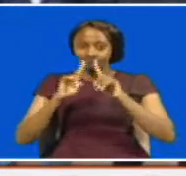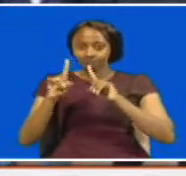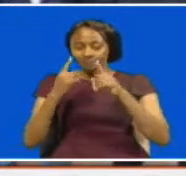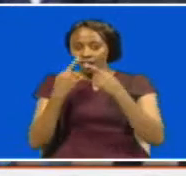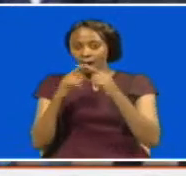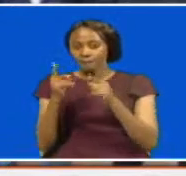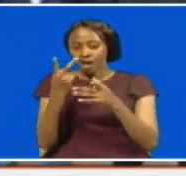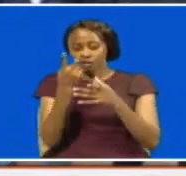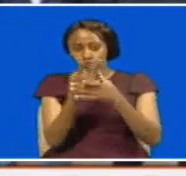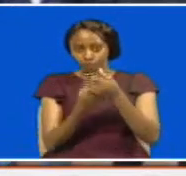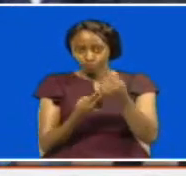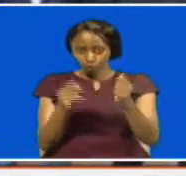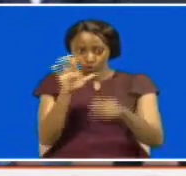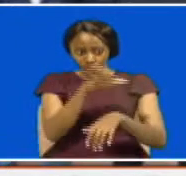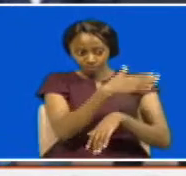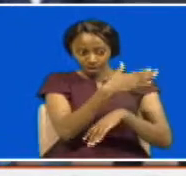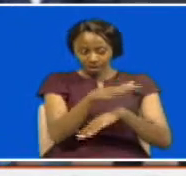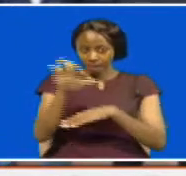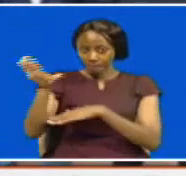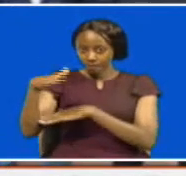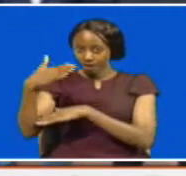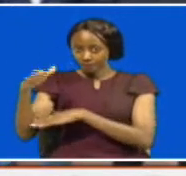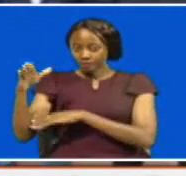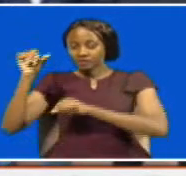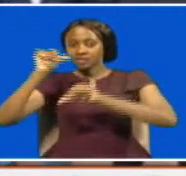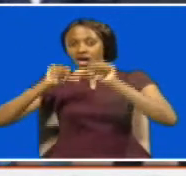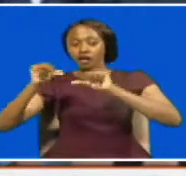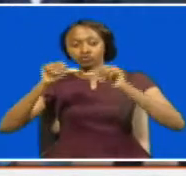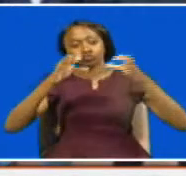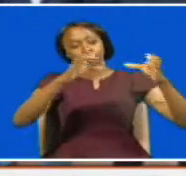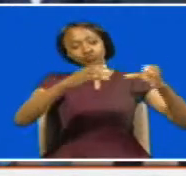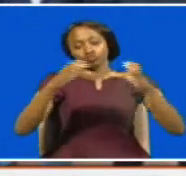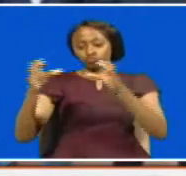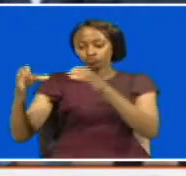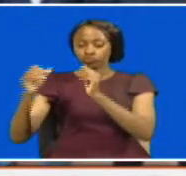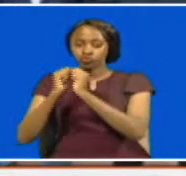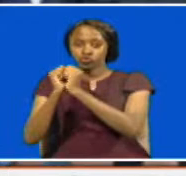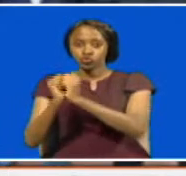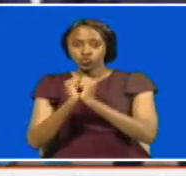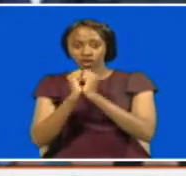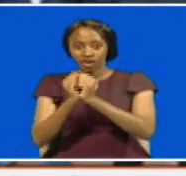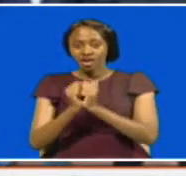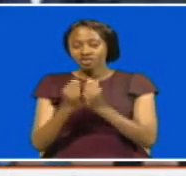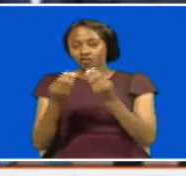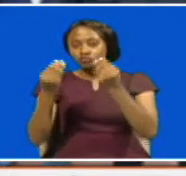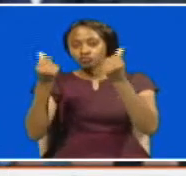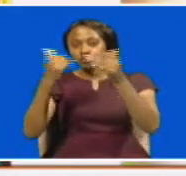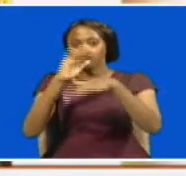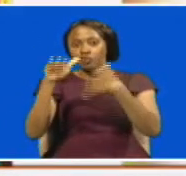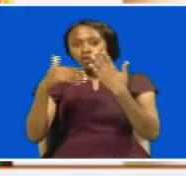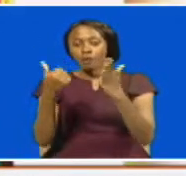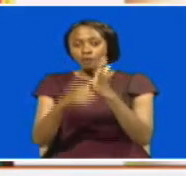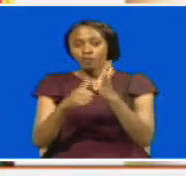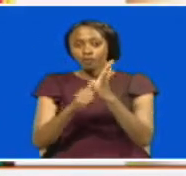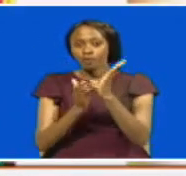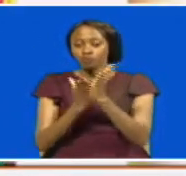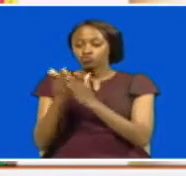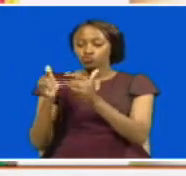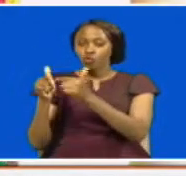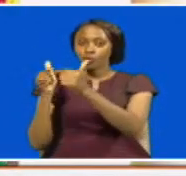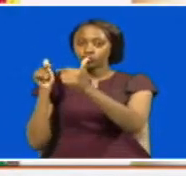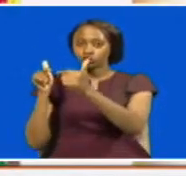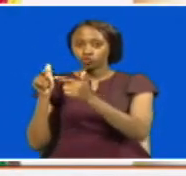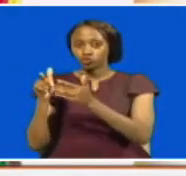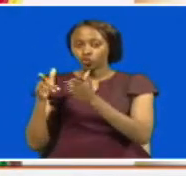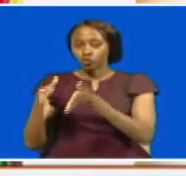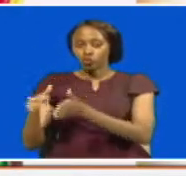both houses to consider the proposal for a bipartisan approach to addressing the matters raised by the opposition. The president directing the